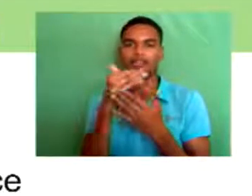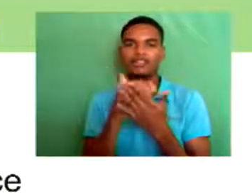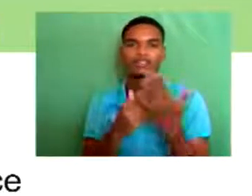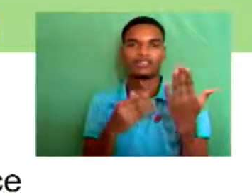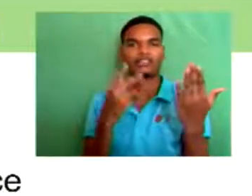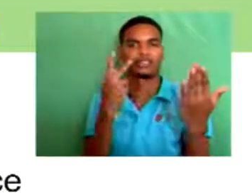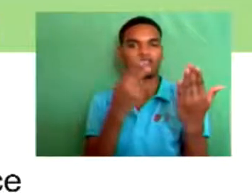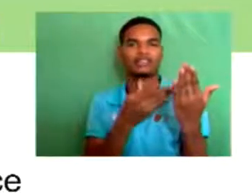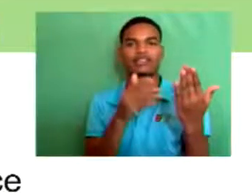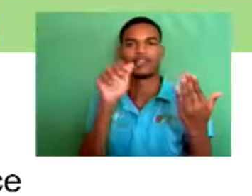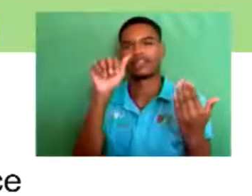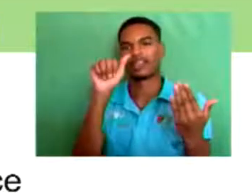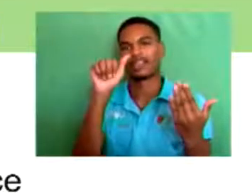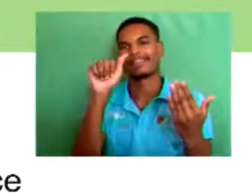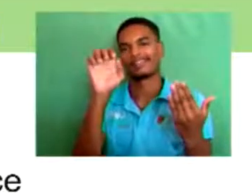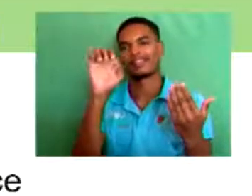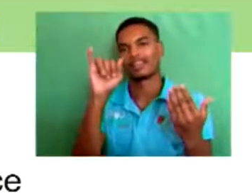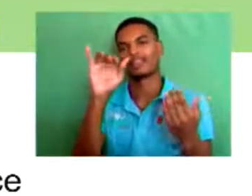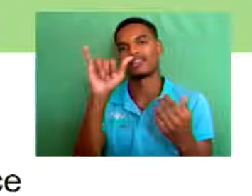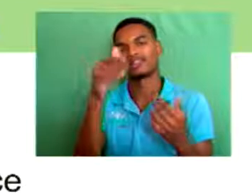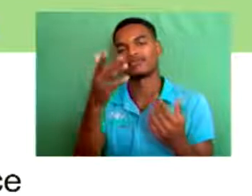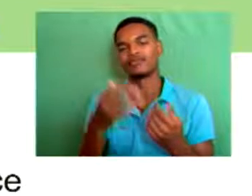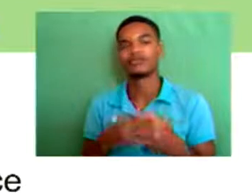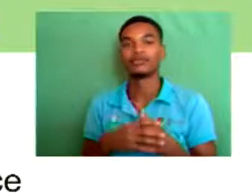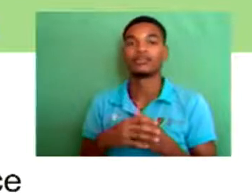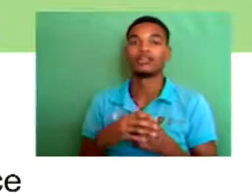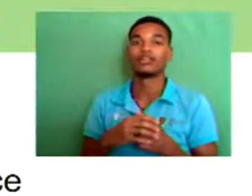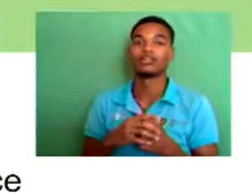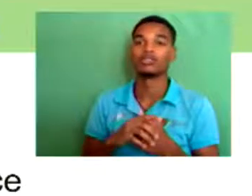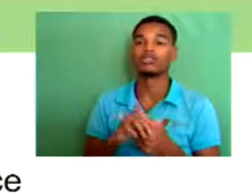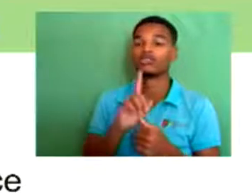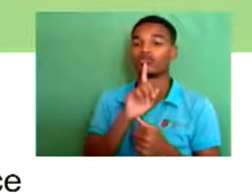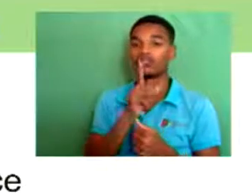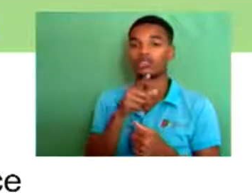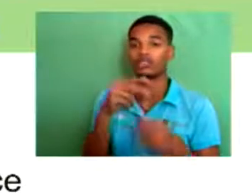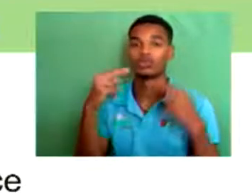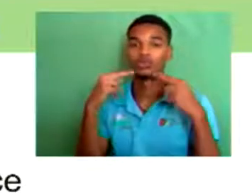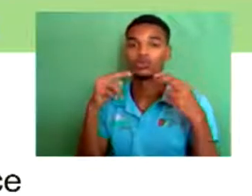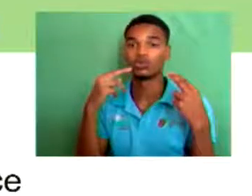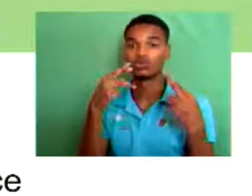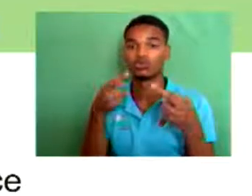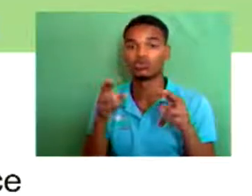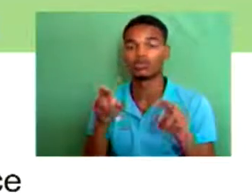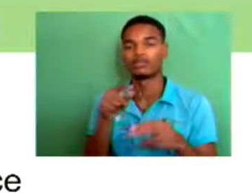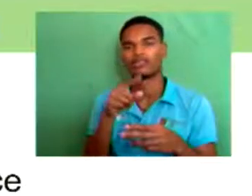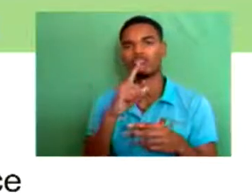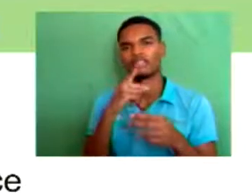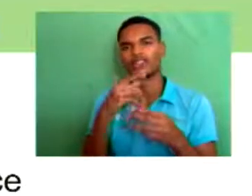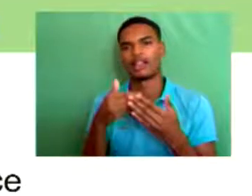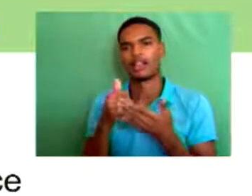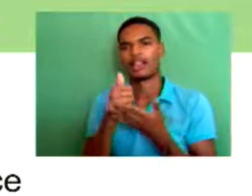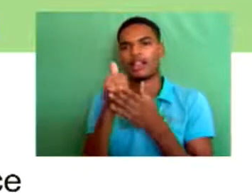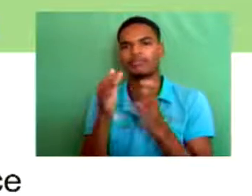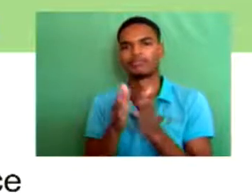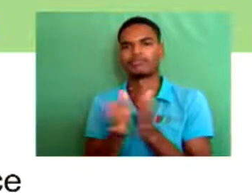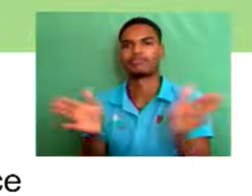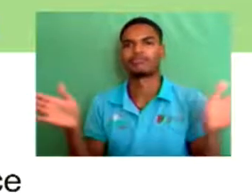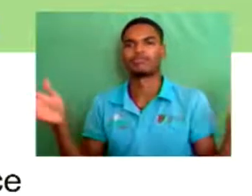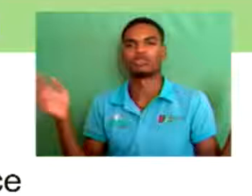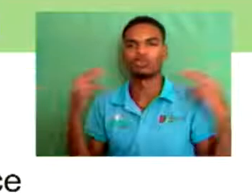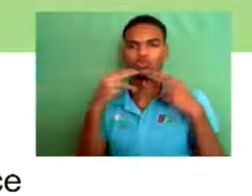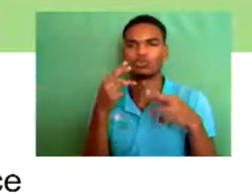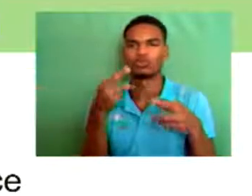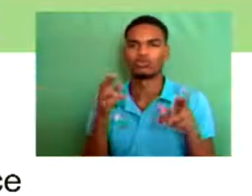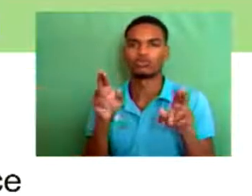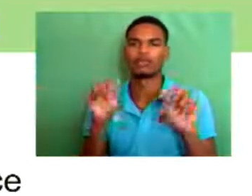It really extends, if you have a newsroom, it extends your newsroom capabilities immensely. If you don't have a newsroom, if you're a